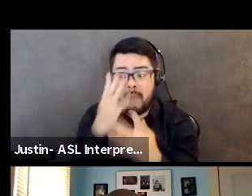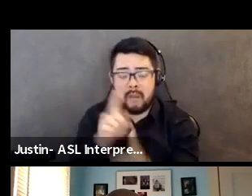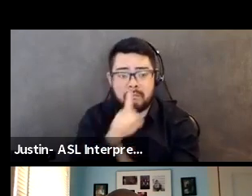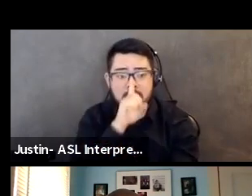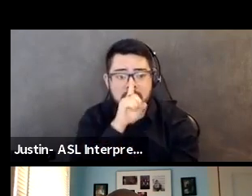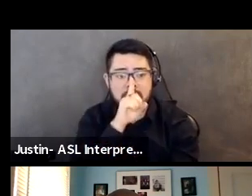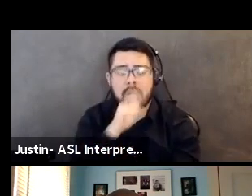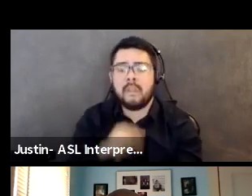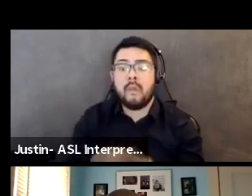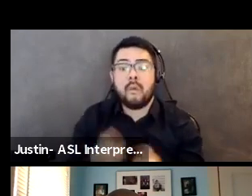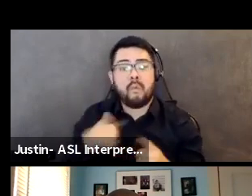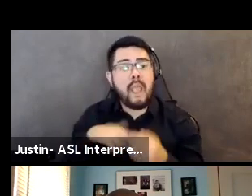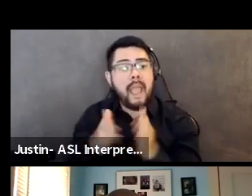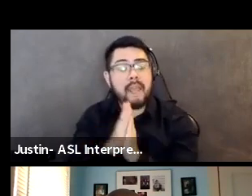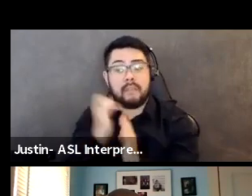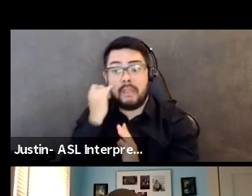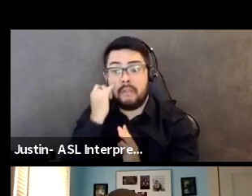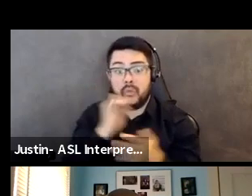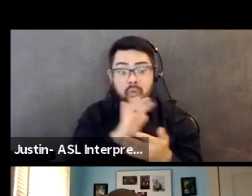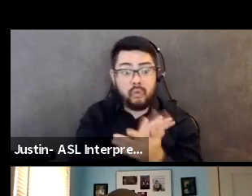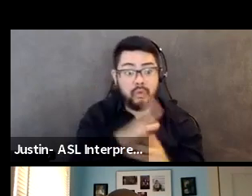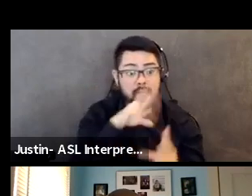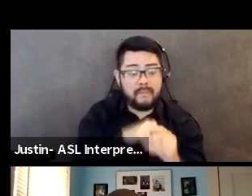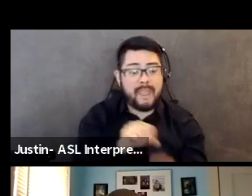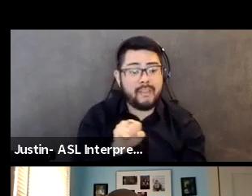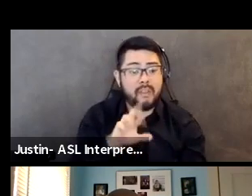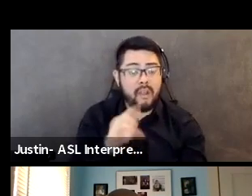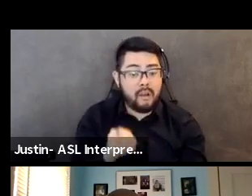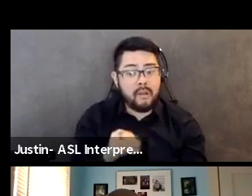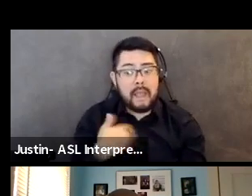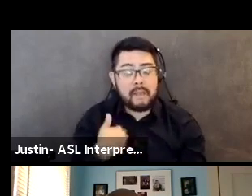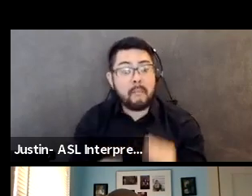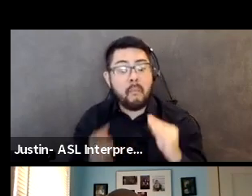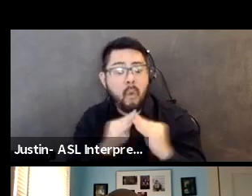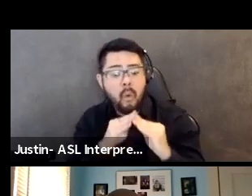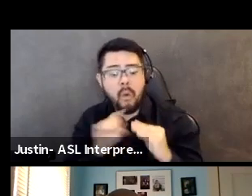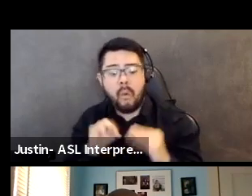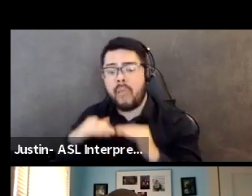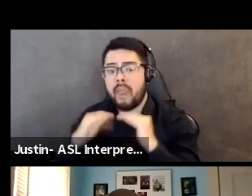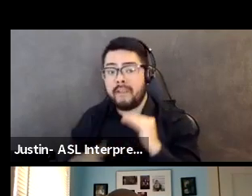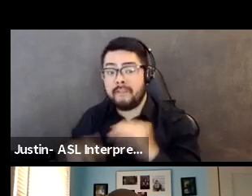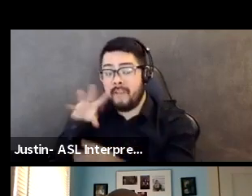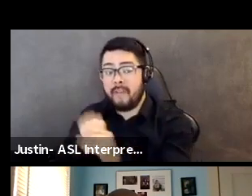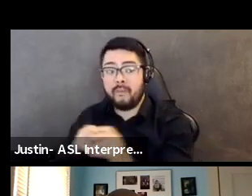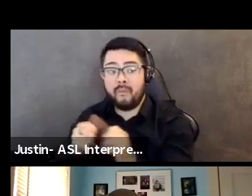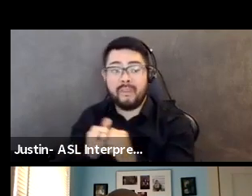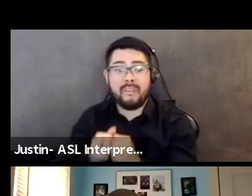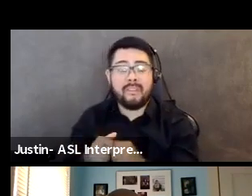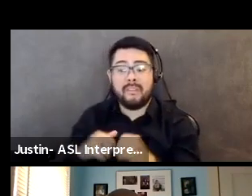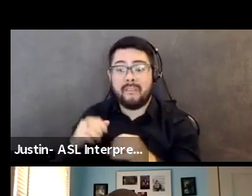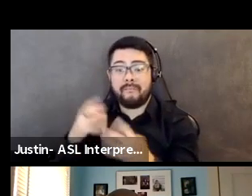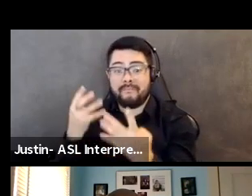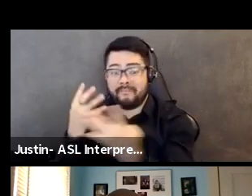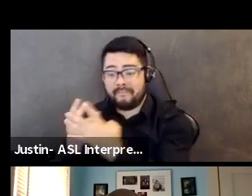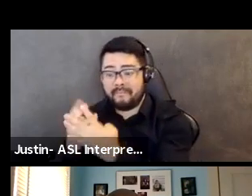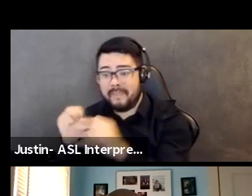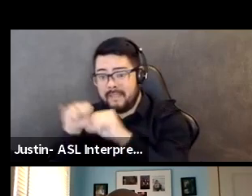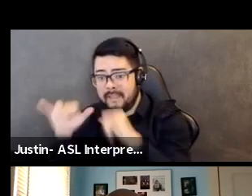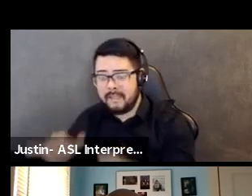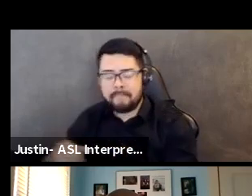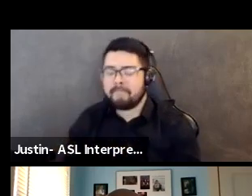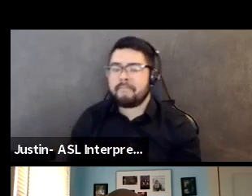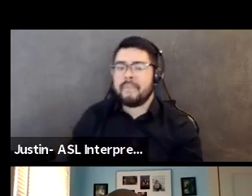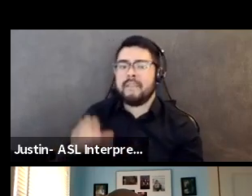asked if schools with sros have more or less involvement in the criminal justice system as it relates to students cps does not track the